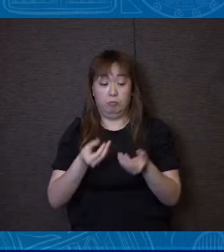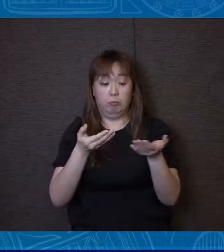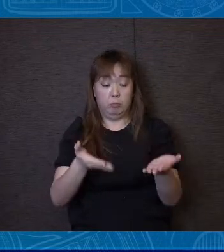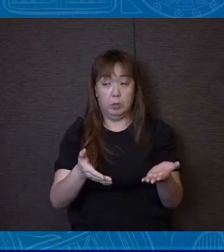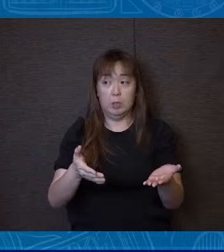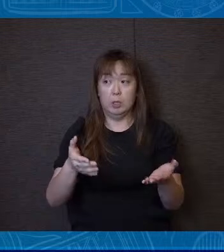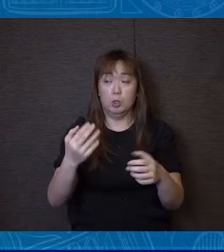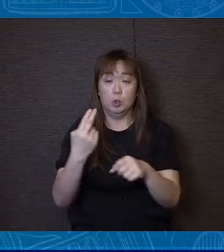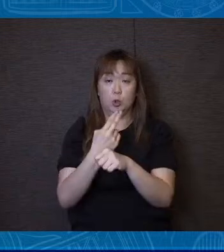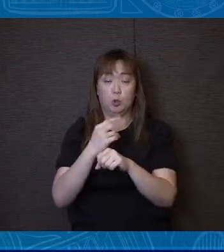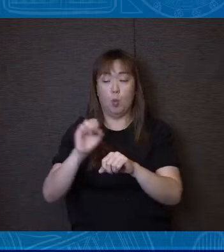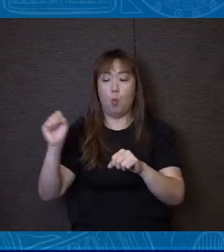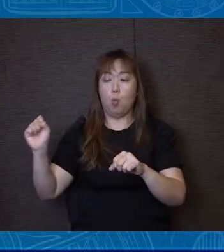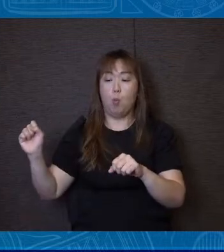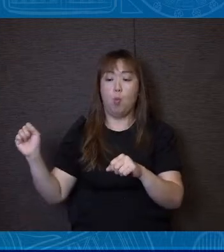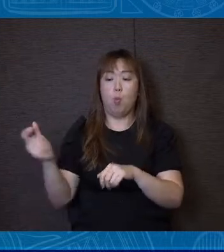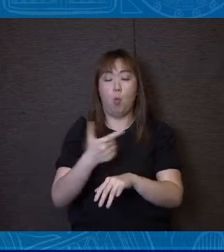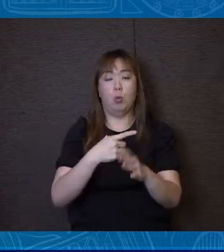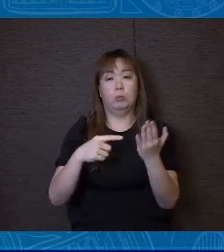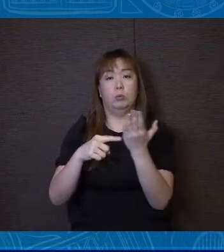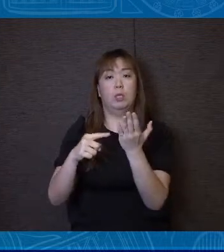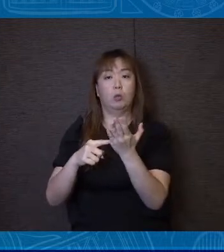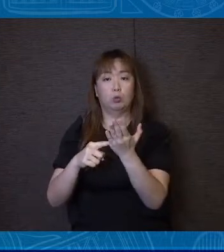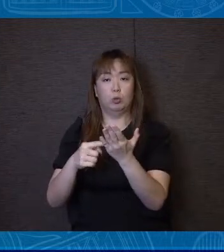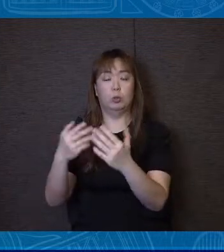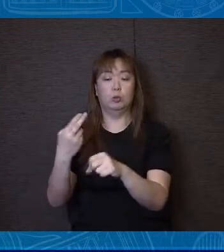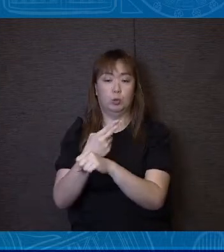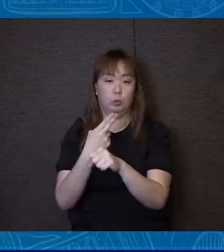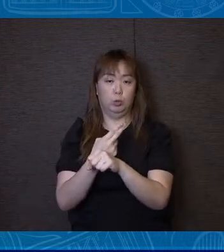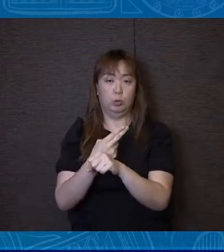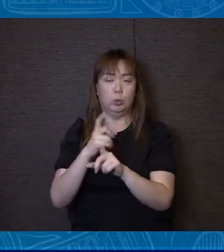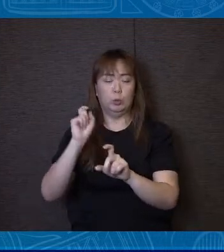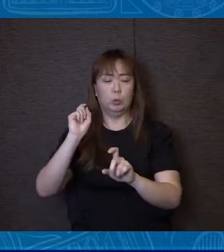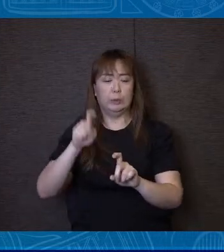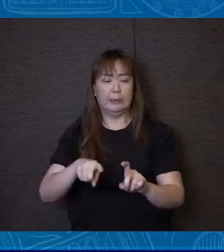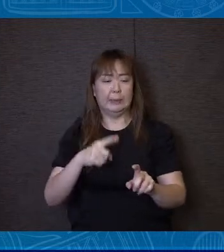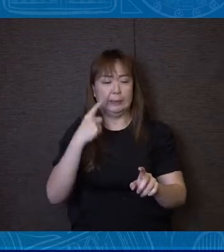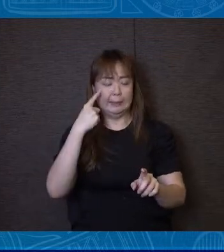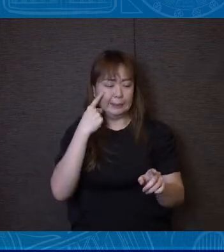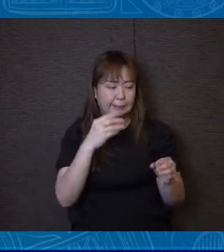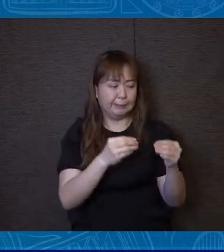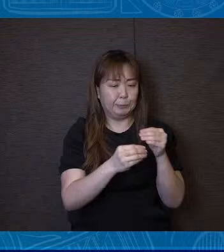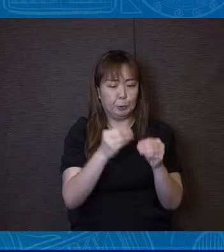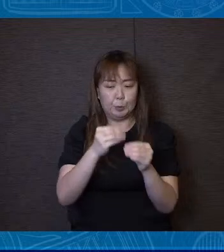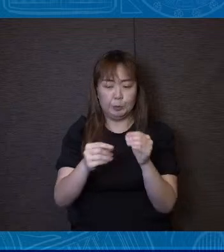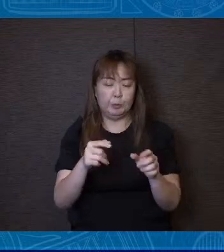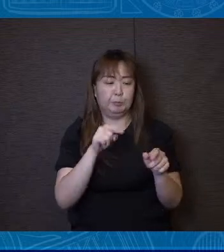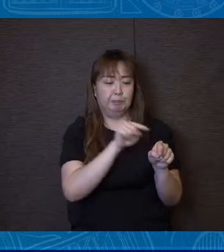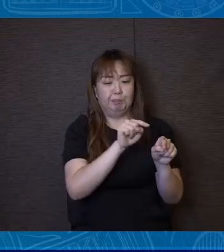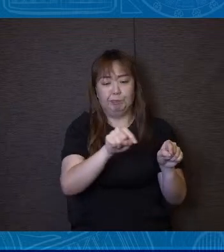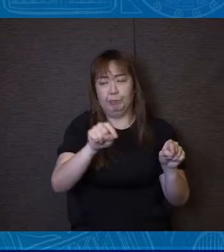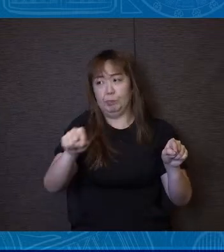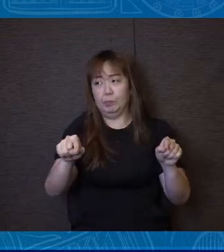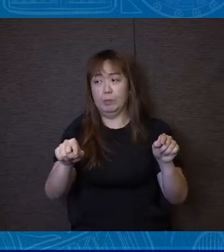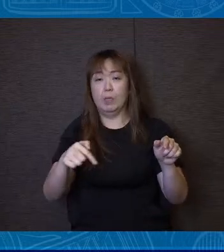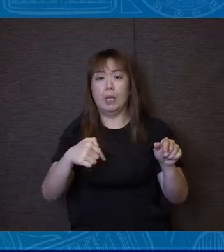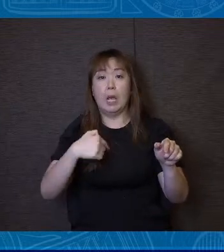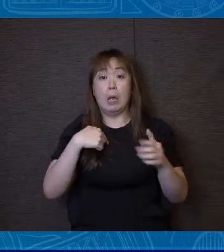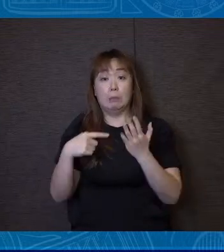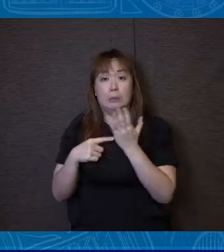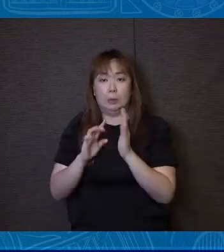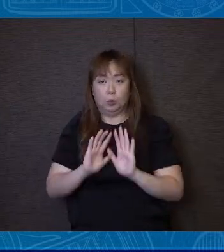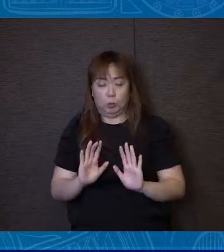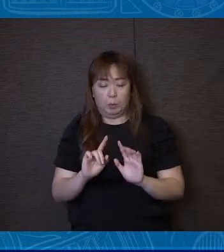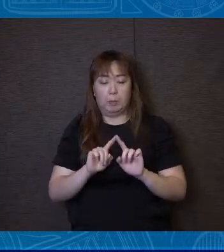of these technologies available to us, we need to address all of these items that are non-technical but are